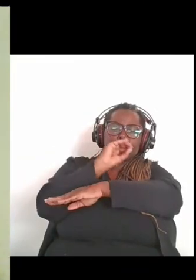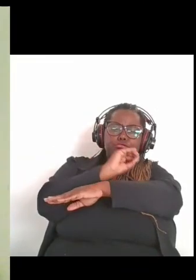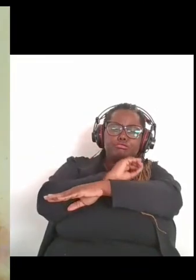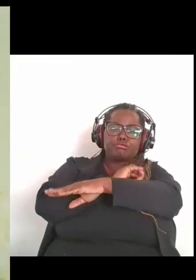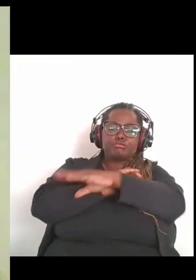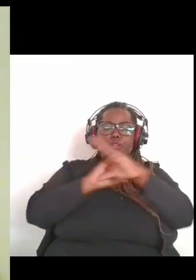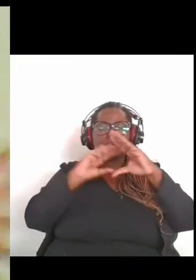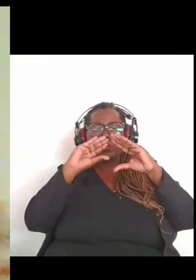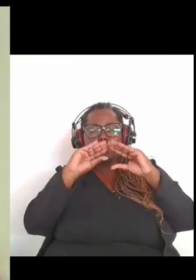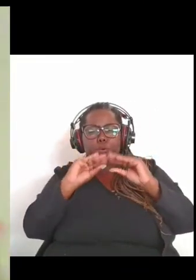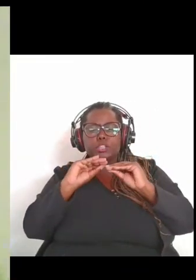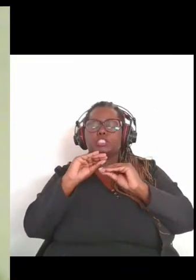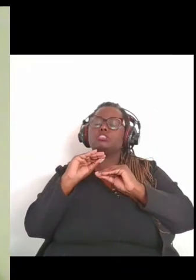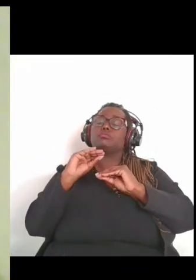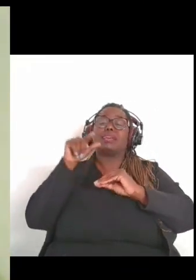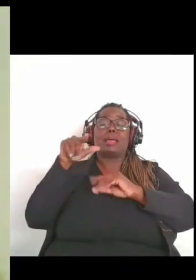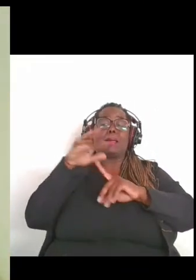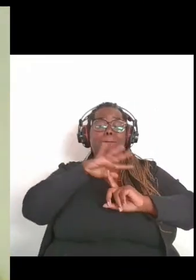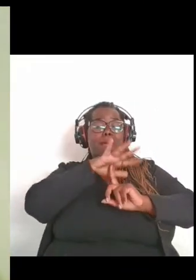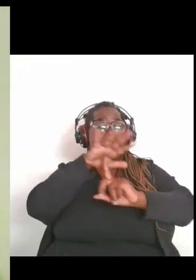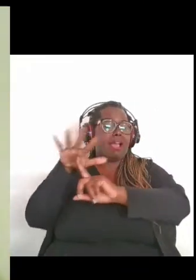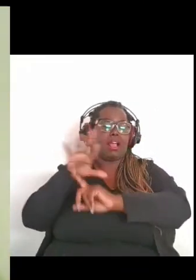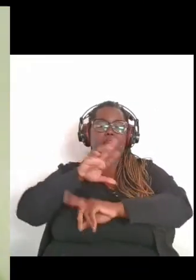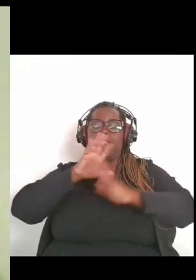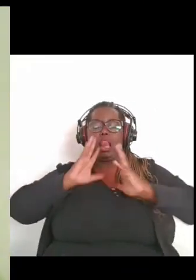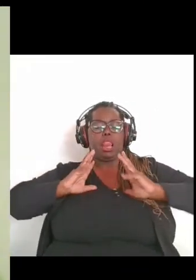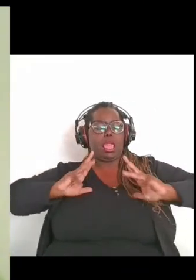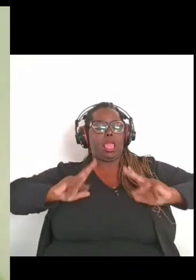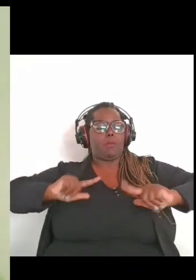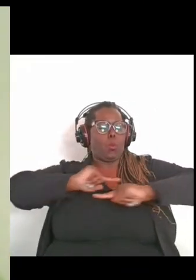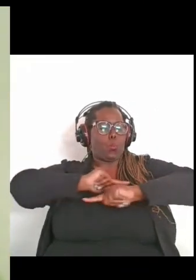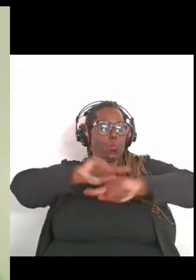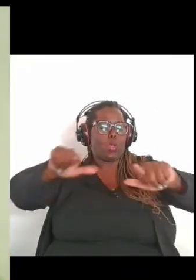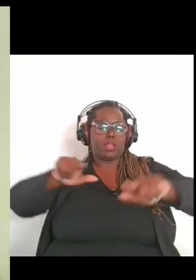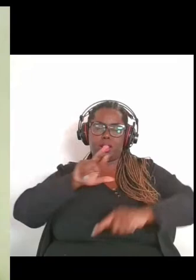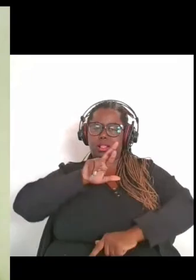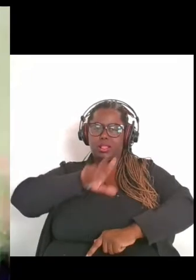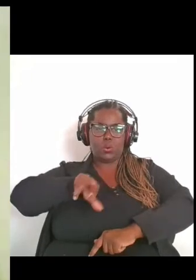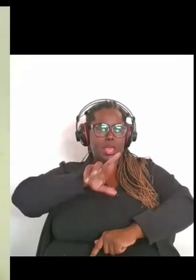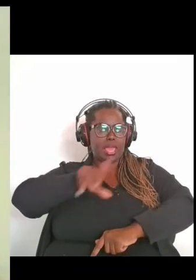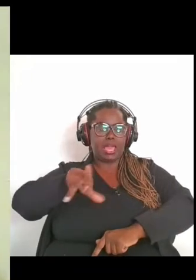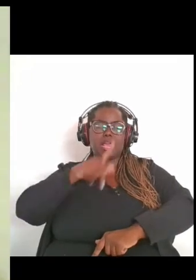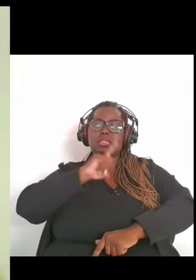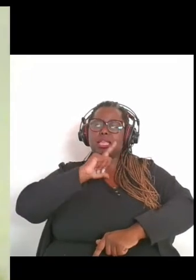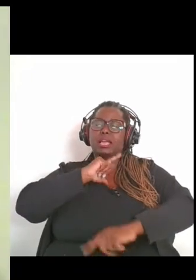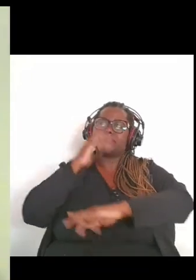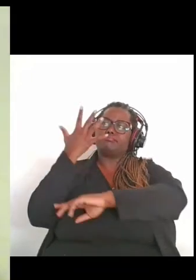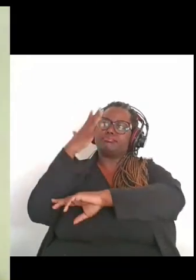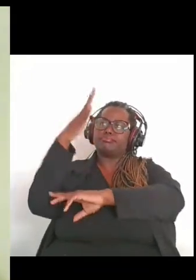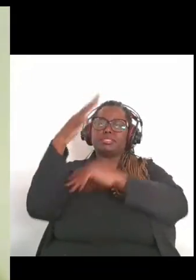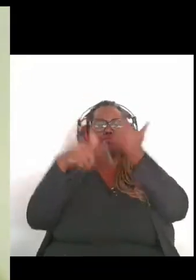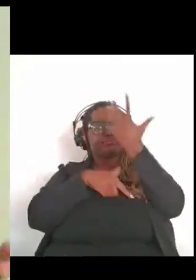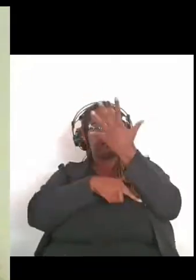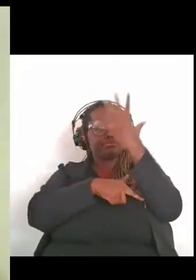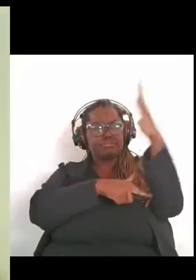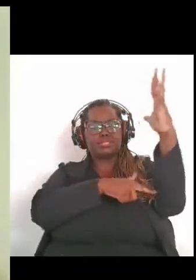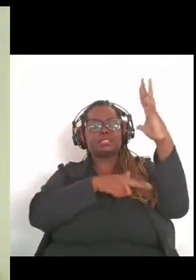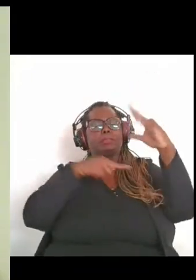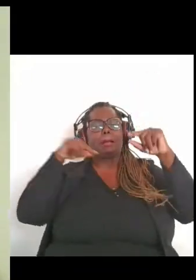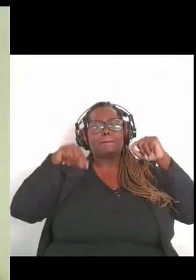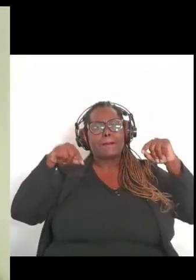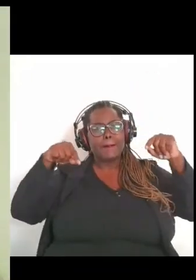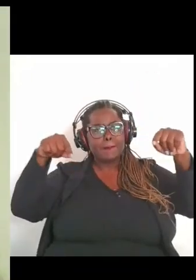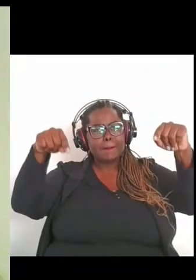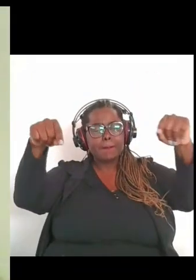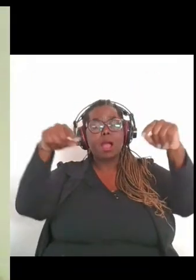bushes many trees um so that there existed spaces where you can hide if you if you meet